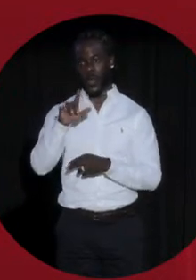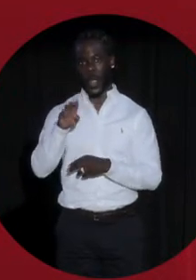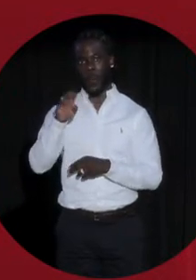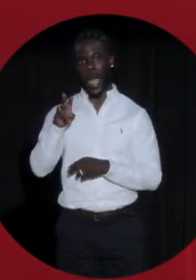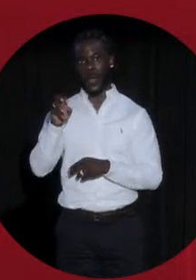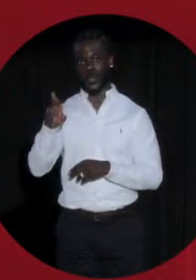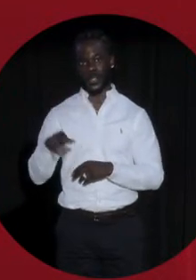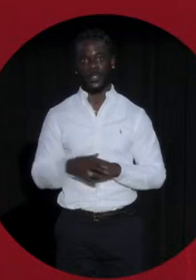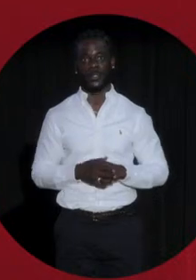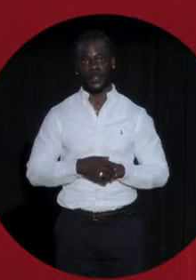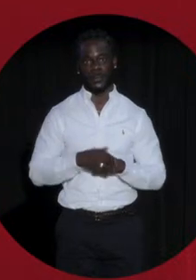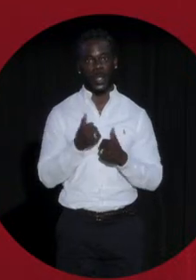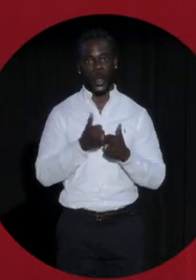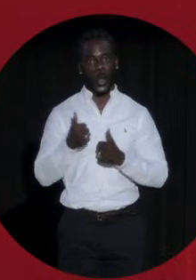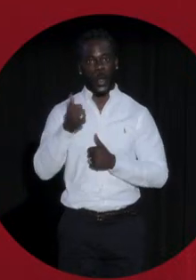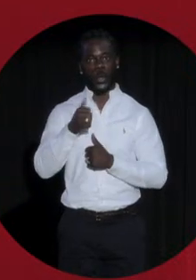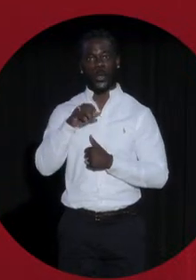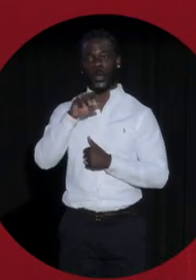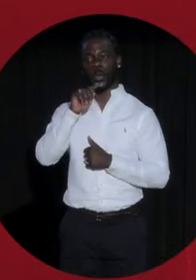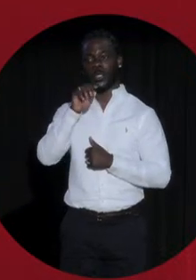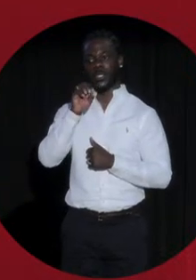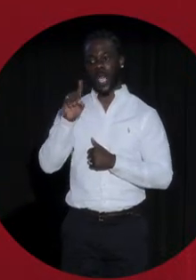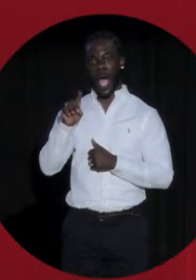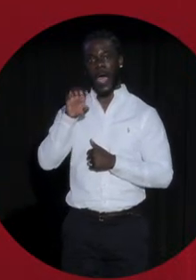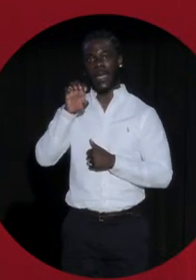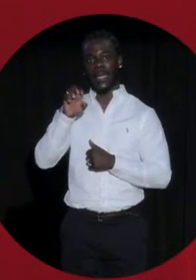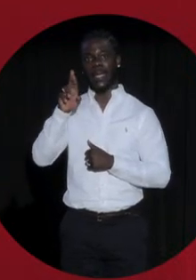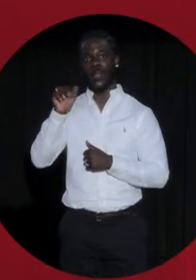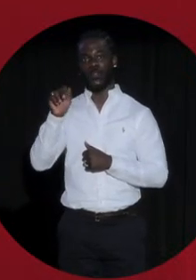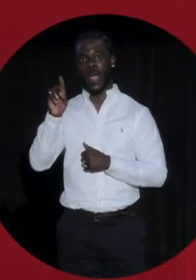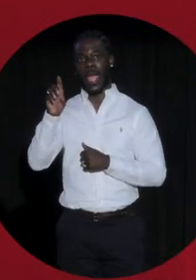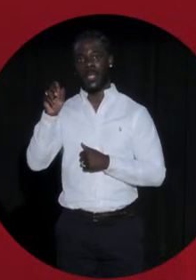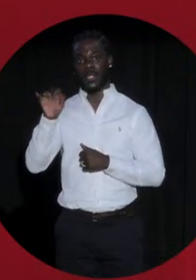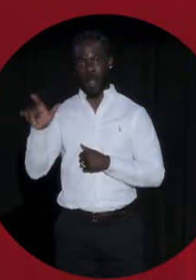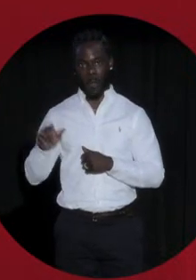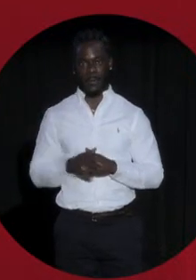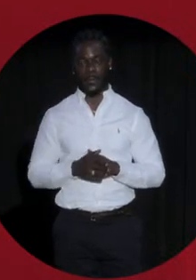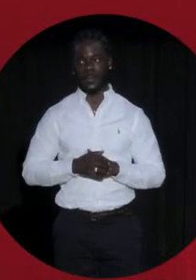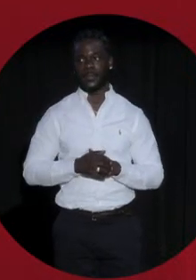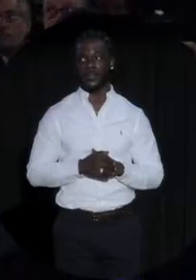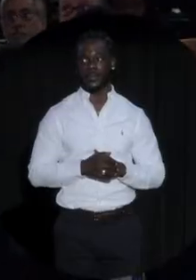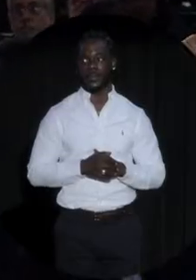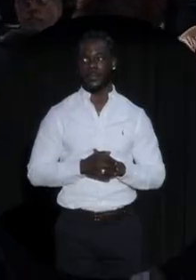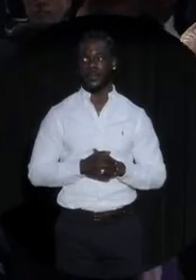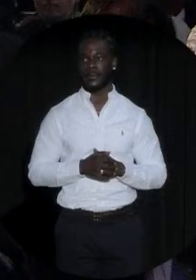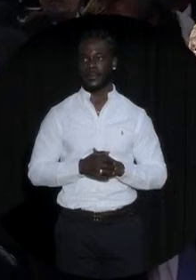Colonel Todd E. Randolph, Commander, Joint Base Andrews.